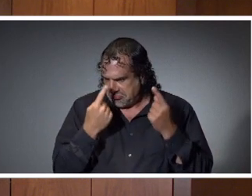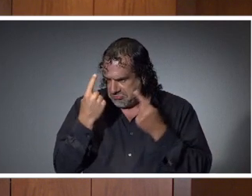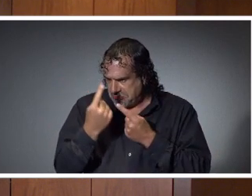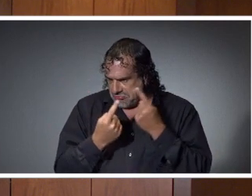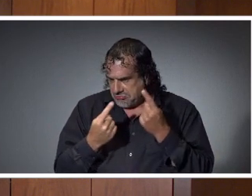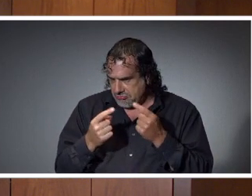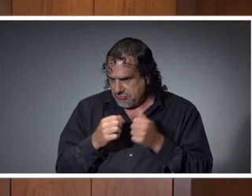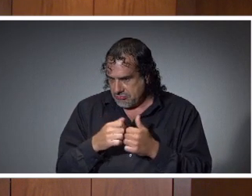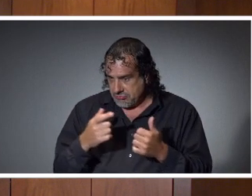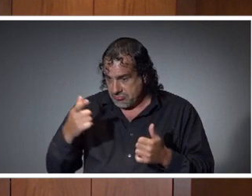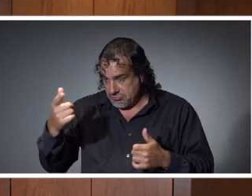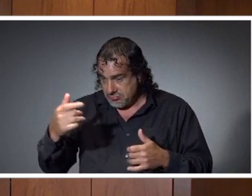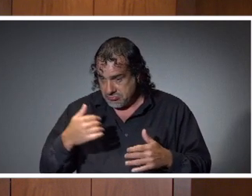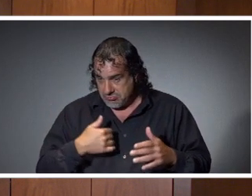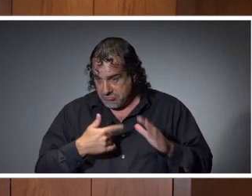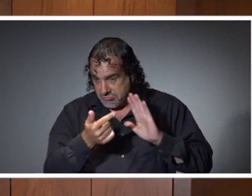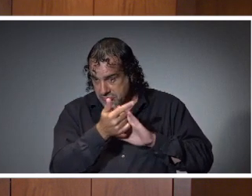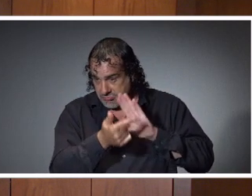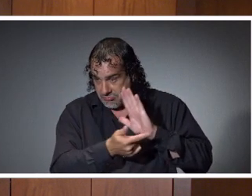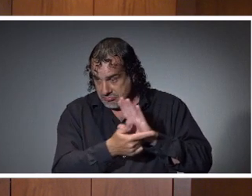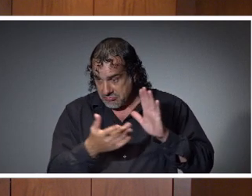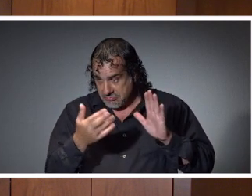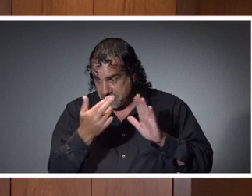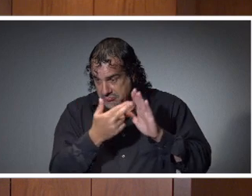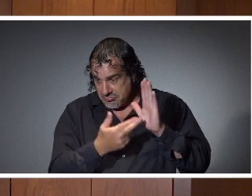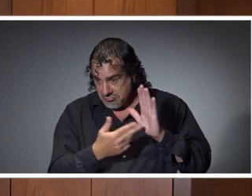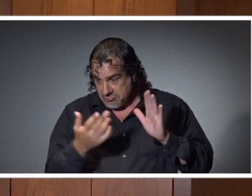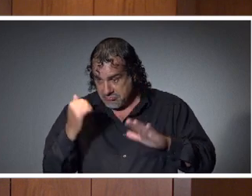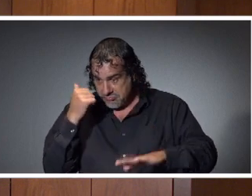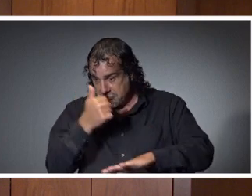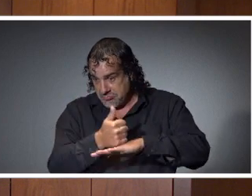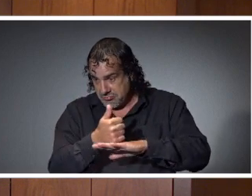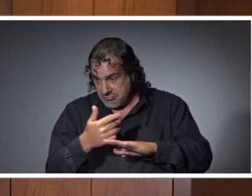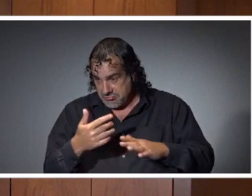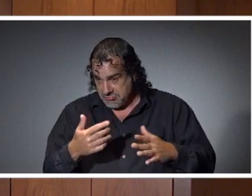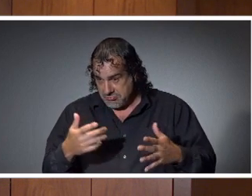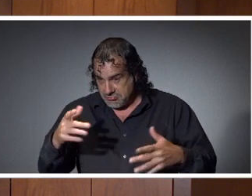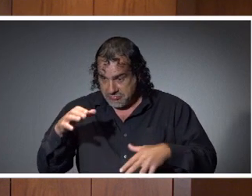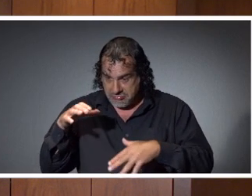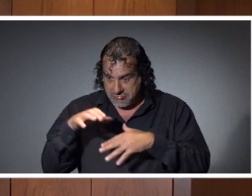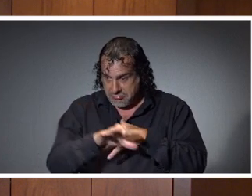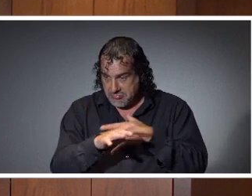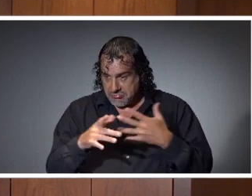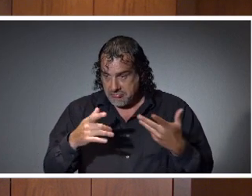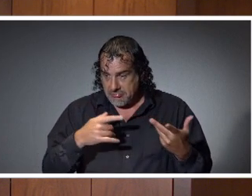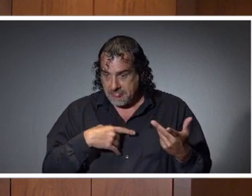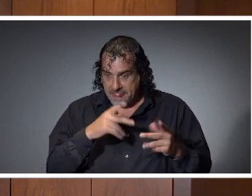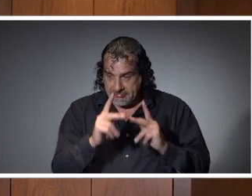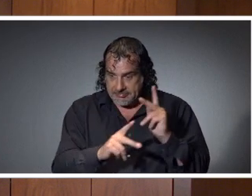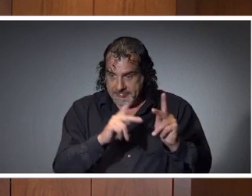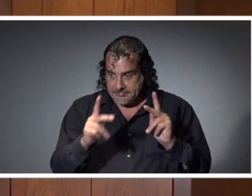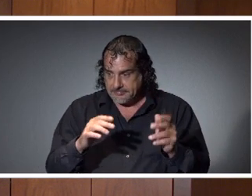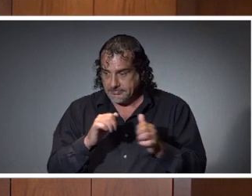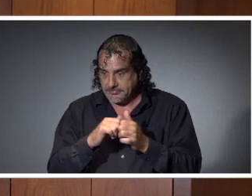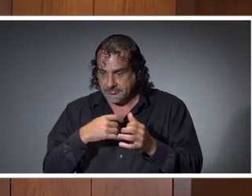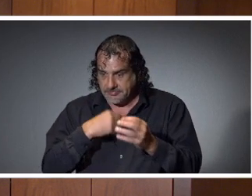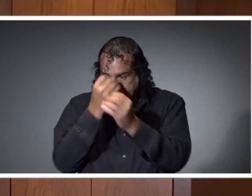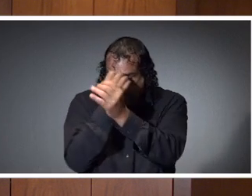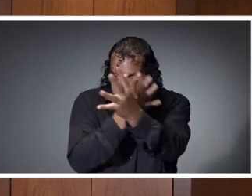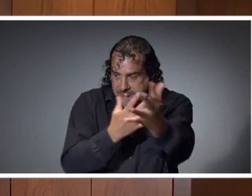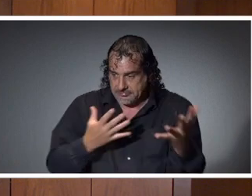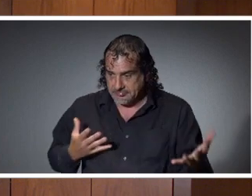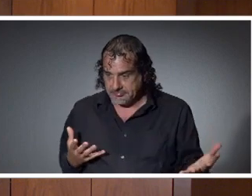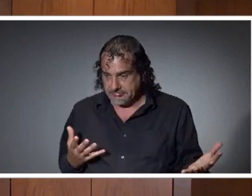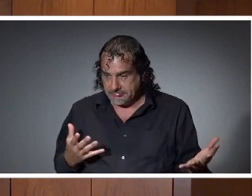of stance that you would like or something that we could do to inform the public when you're going up